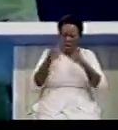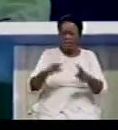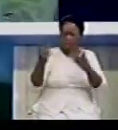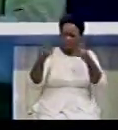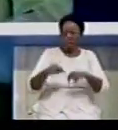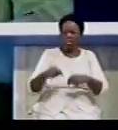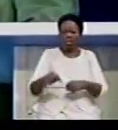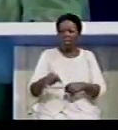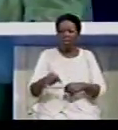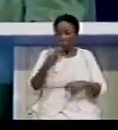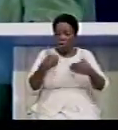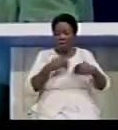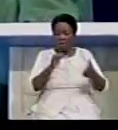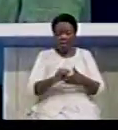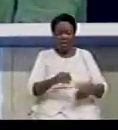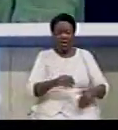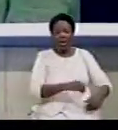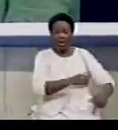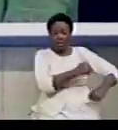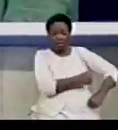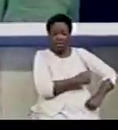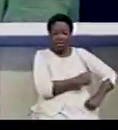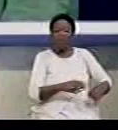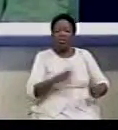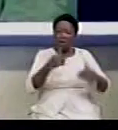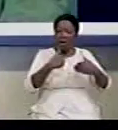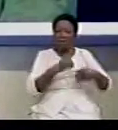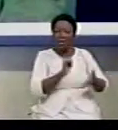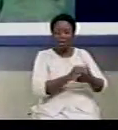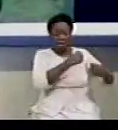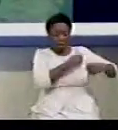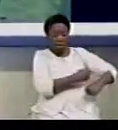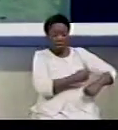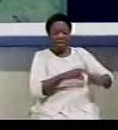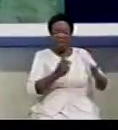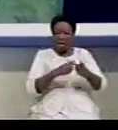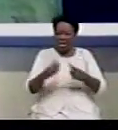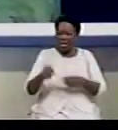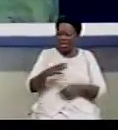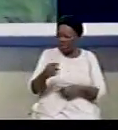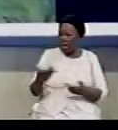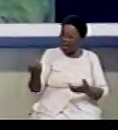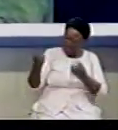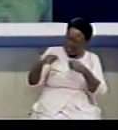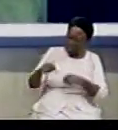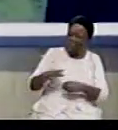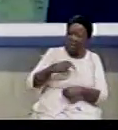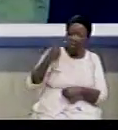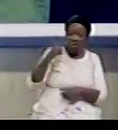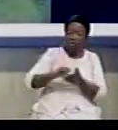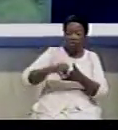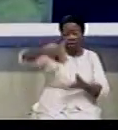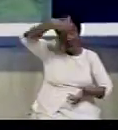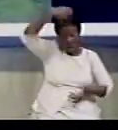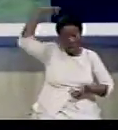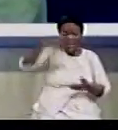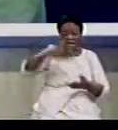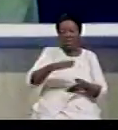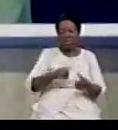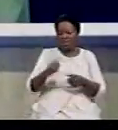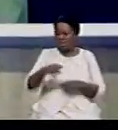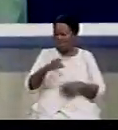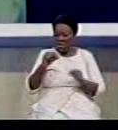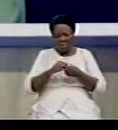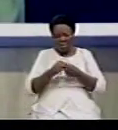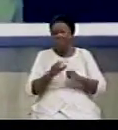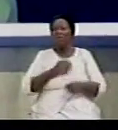Look at the lion's den. If you pray all these 30 days except to the